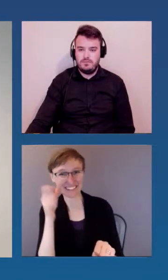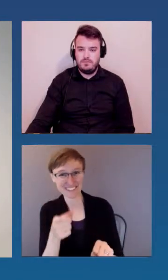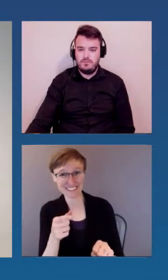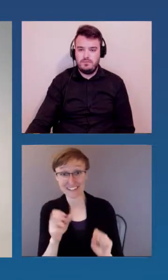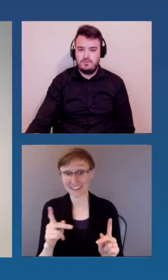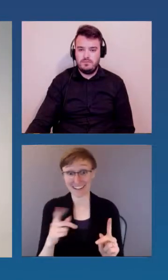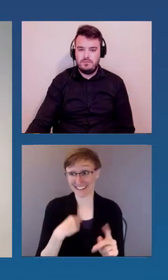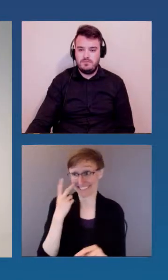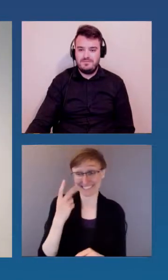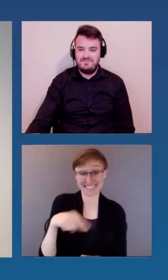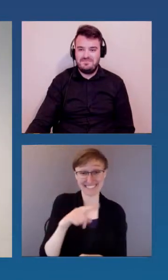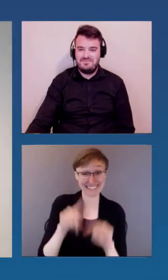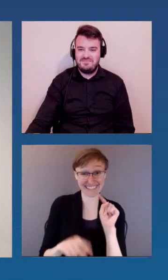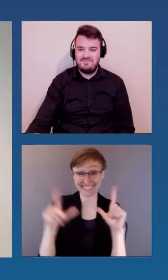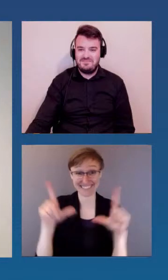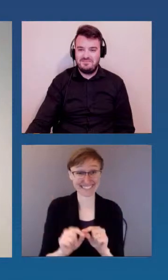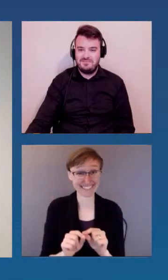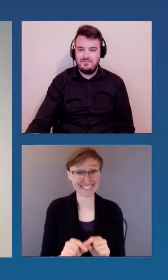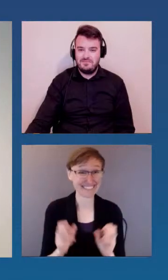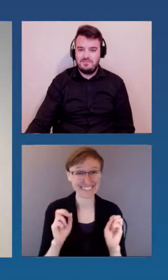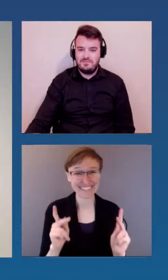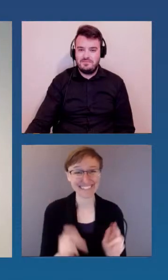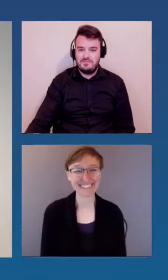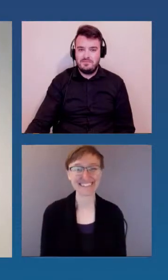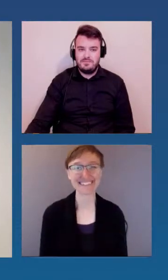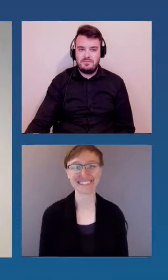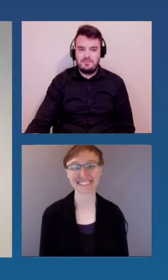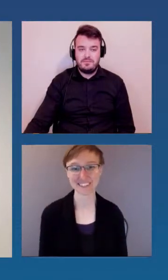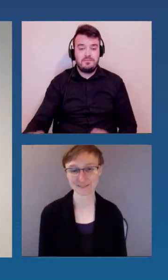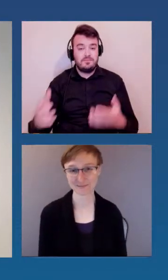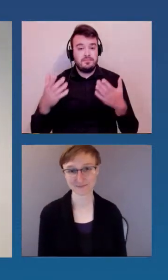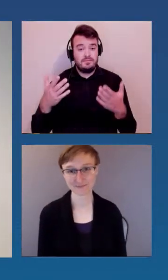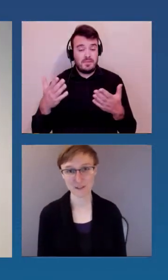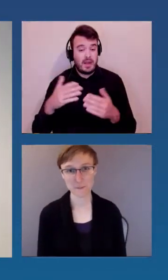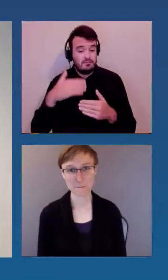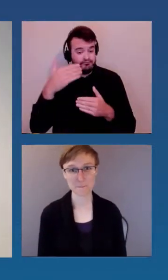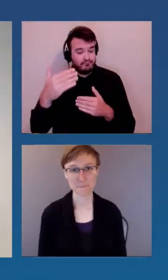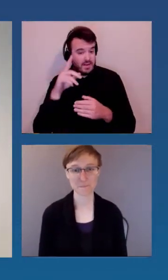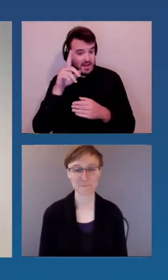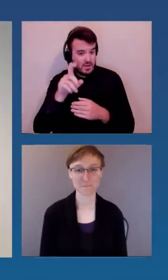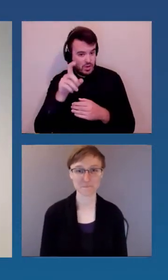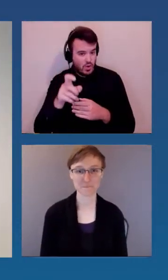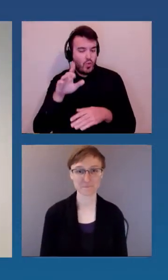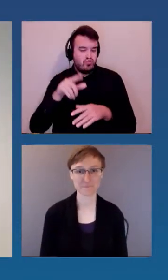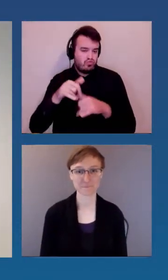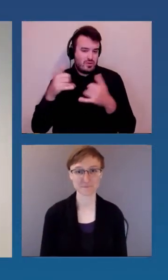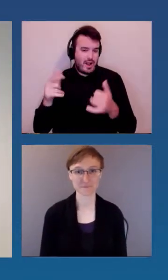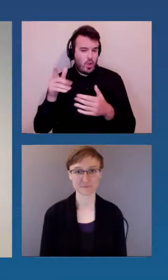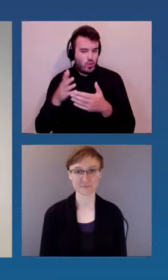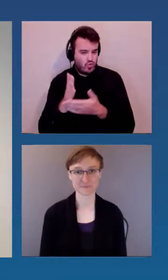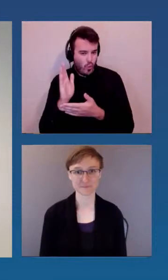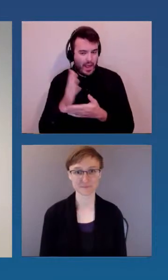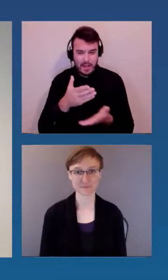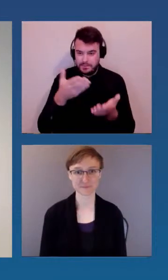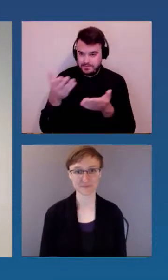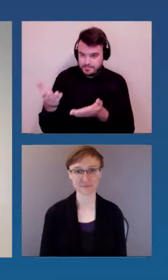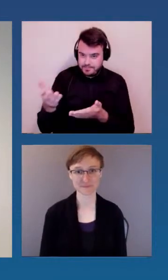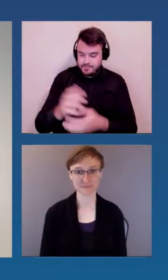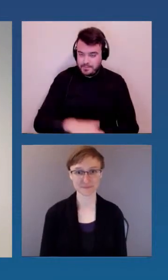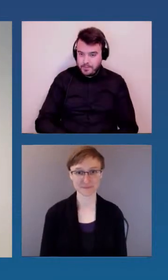very shortly. So I think we all need to be promoting access to testing wherever